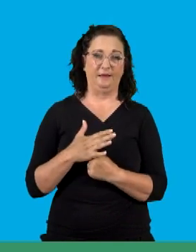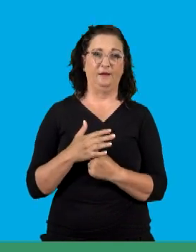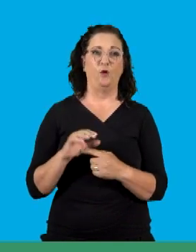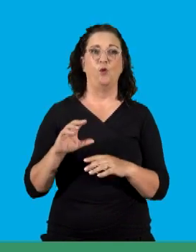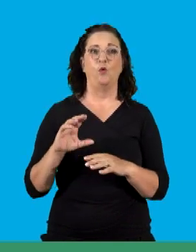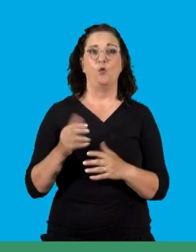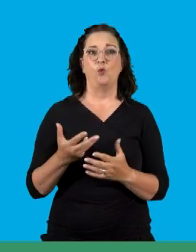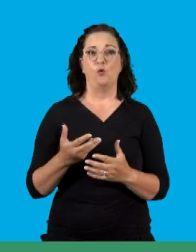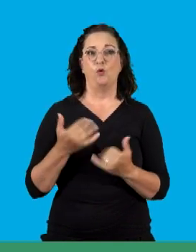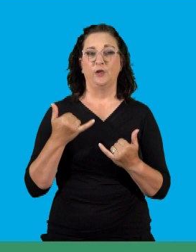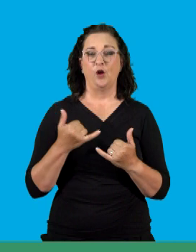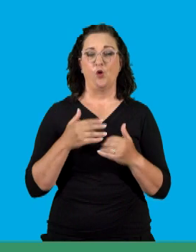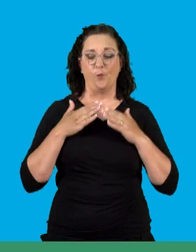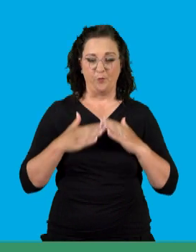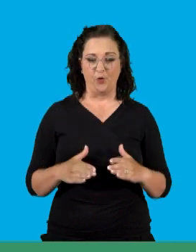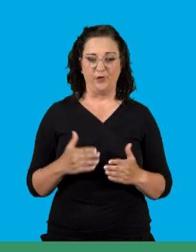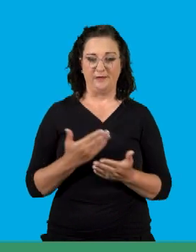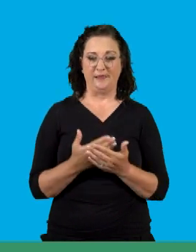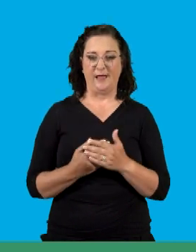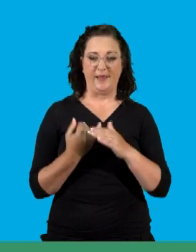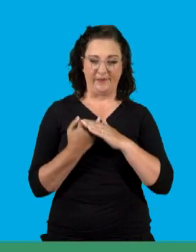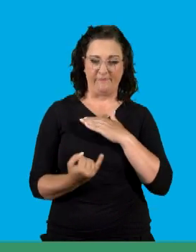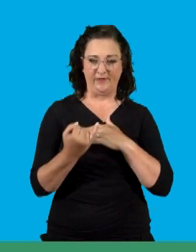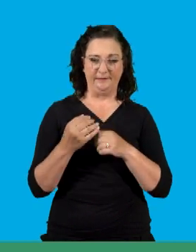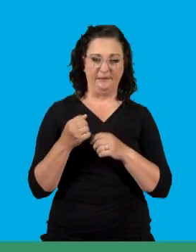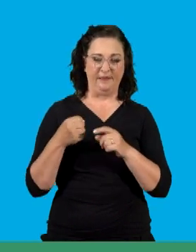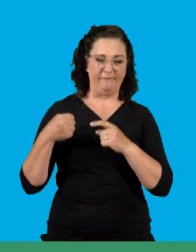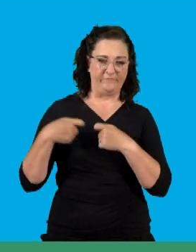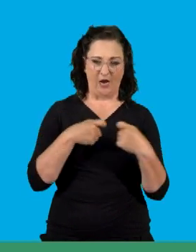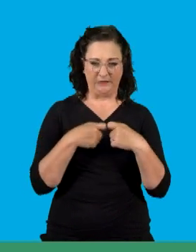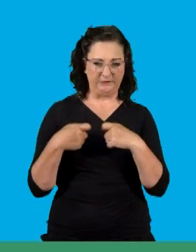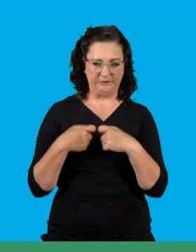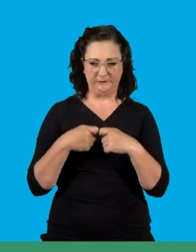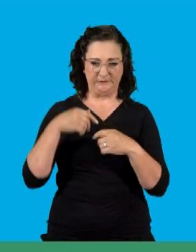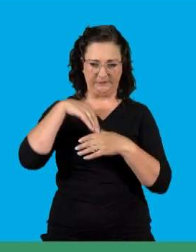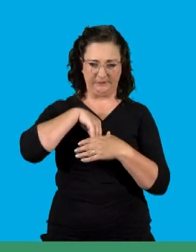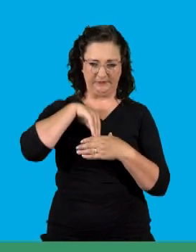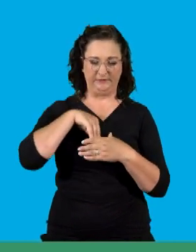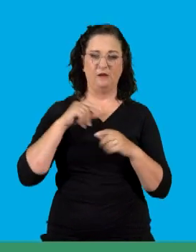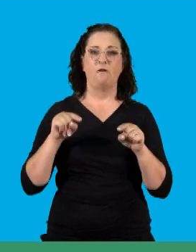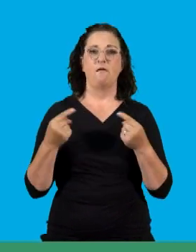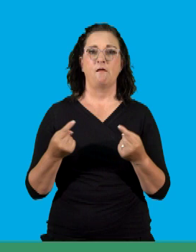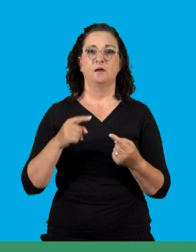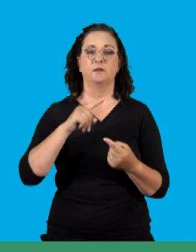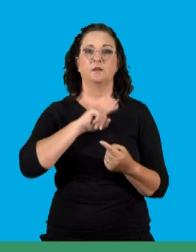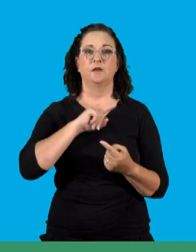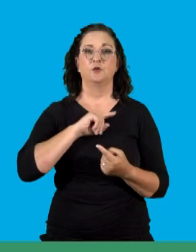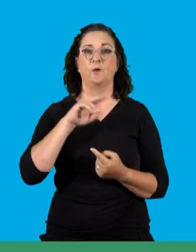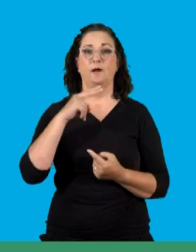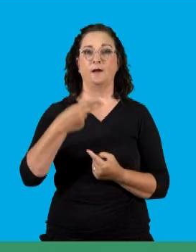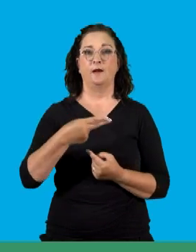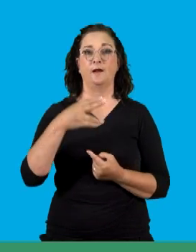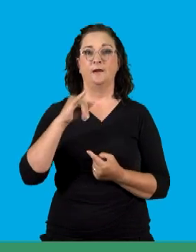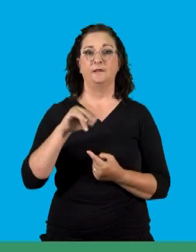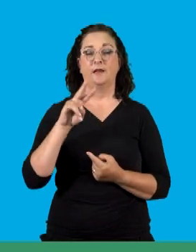body's natural ability to fight infections. So basically, when the HIV virus, which